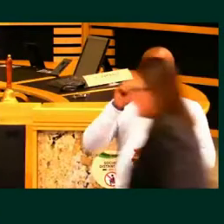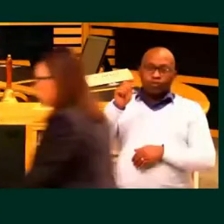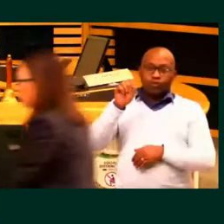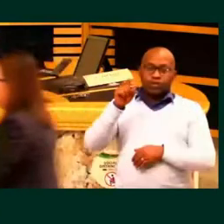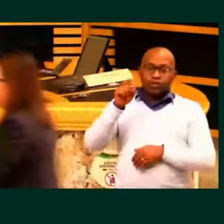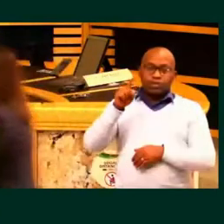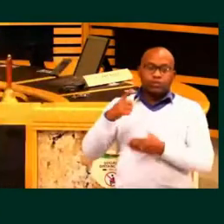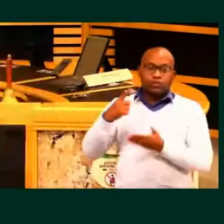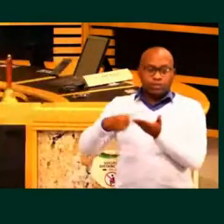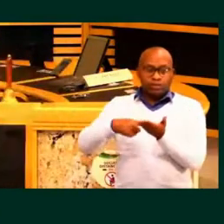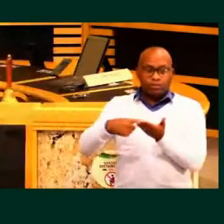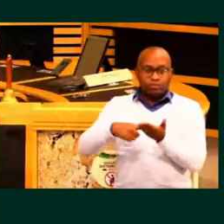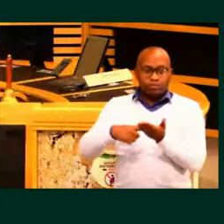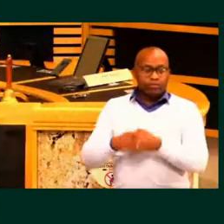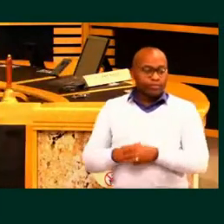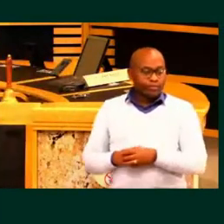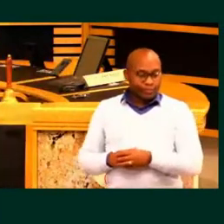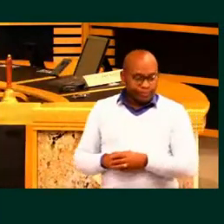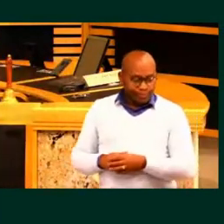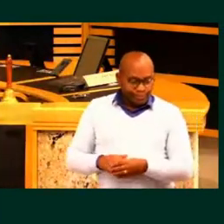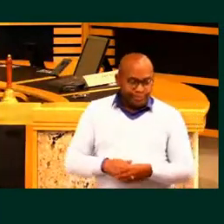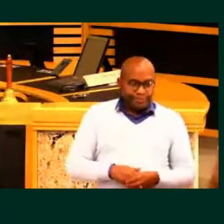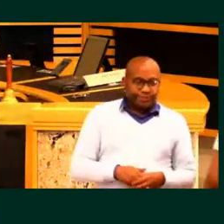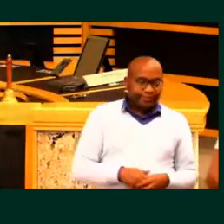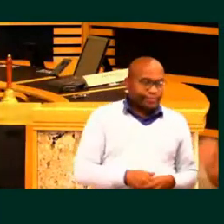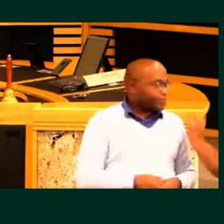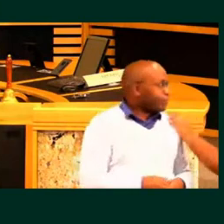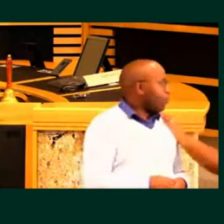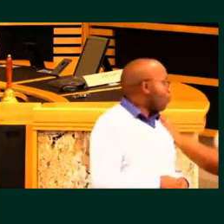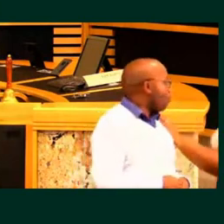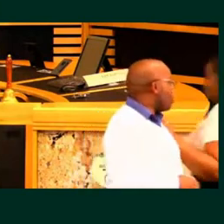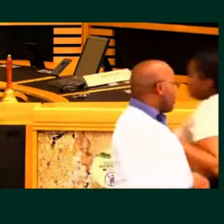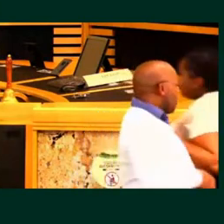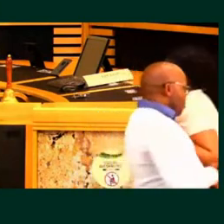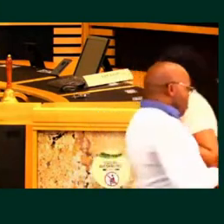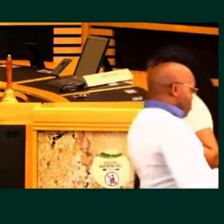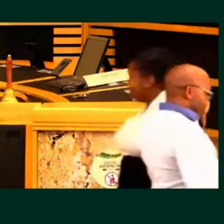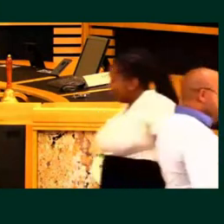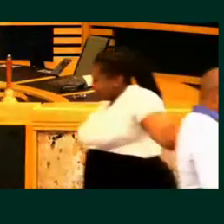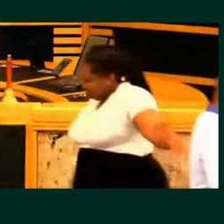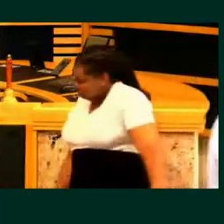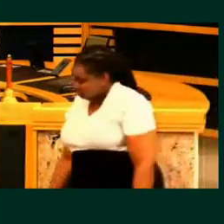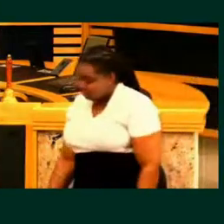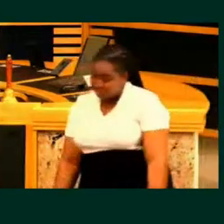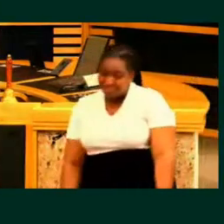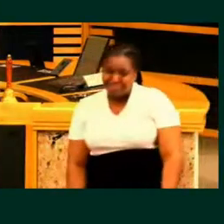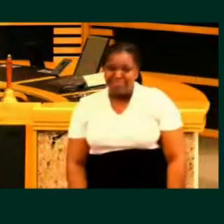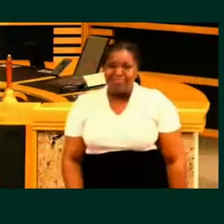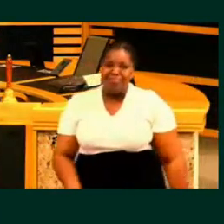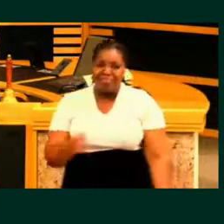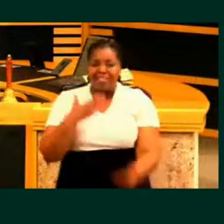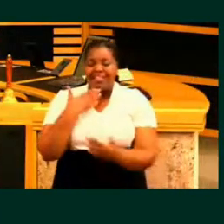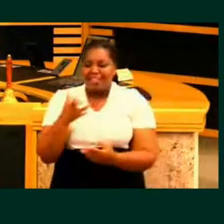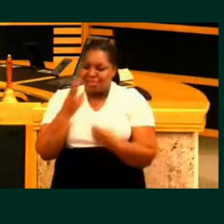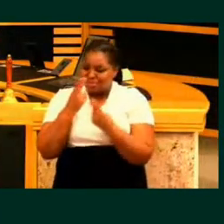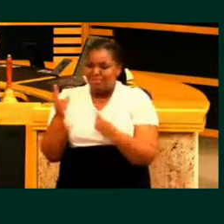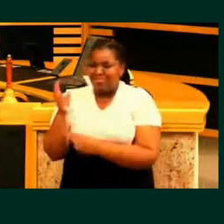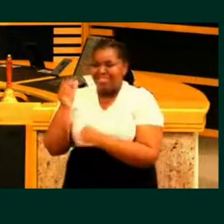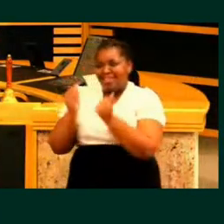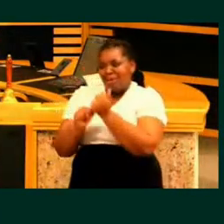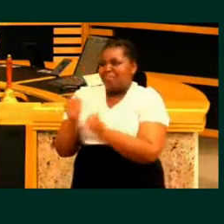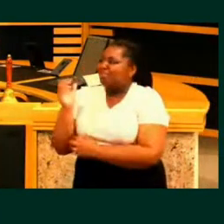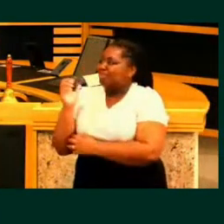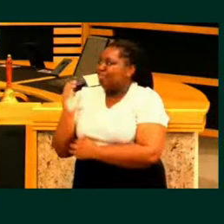debate the draft resolution 9 minutes on it thank you honorable Deputy speaker uh